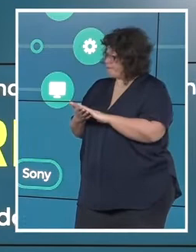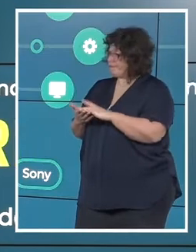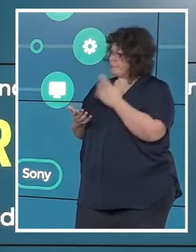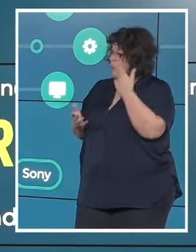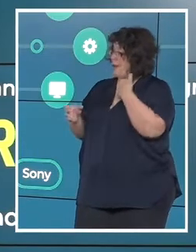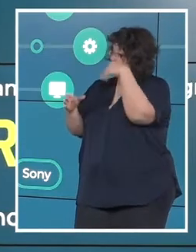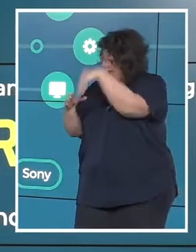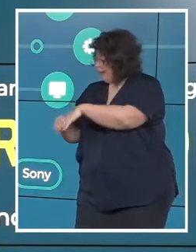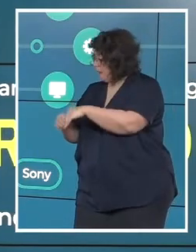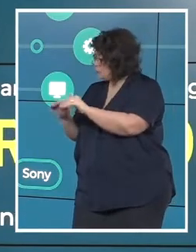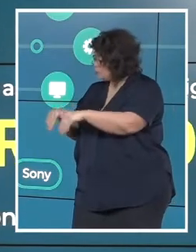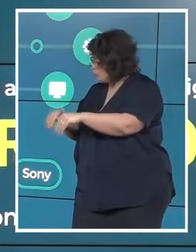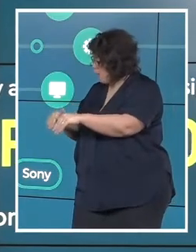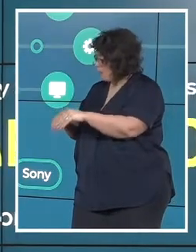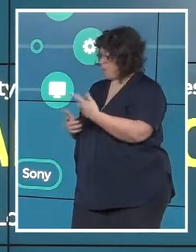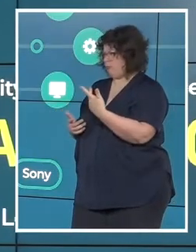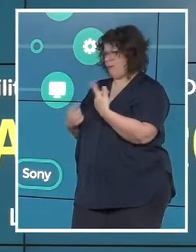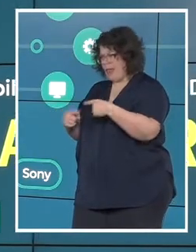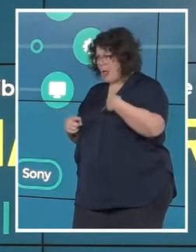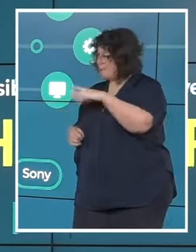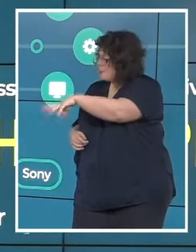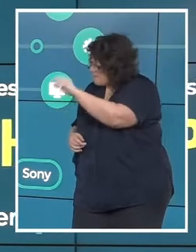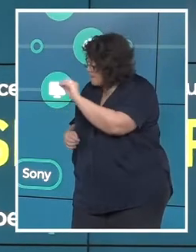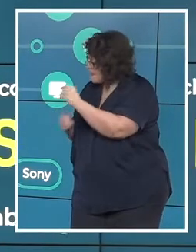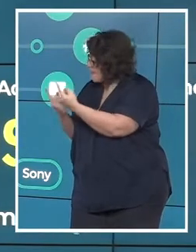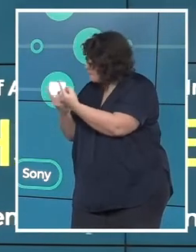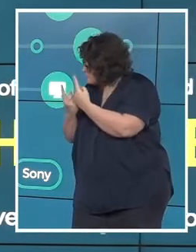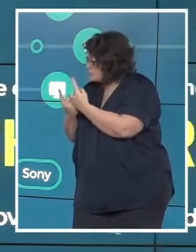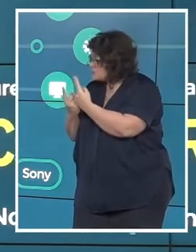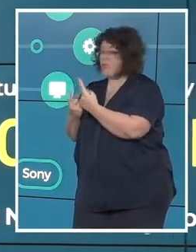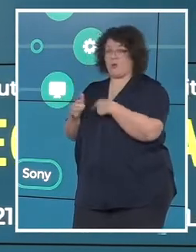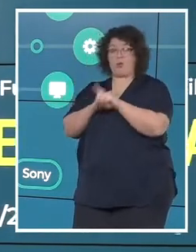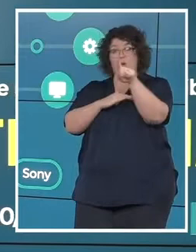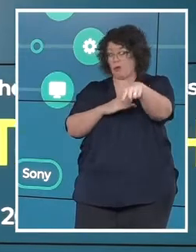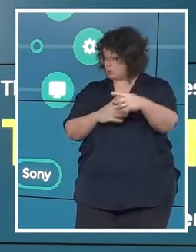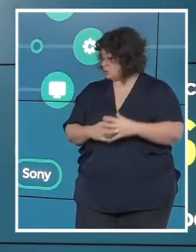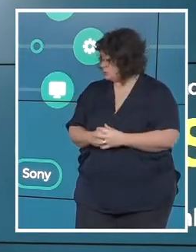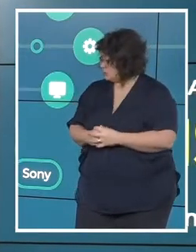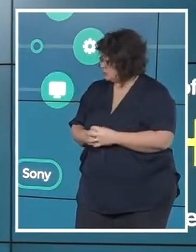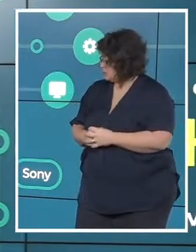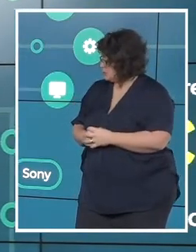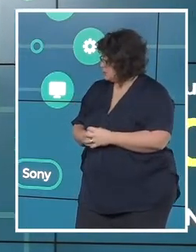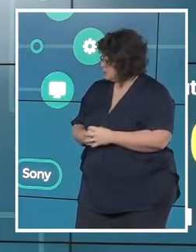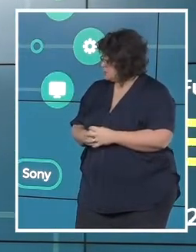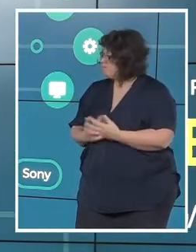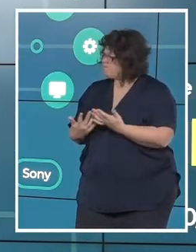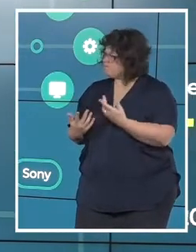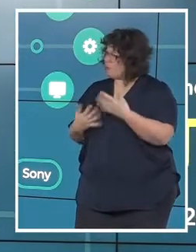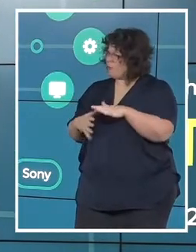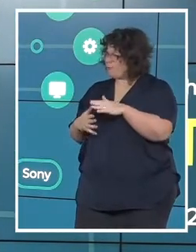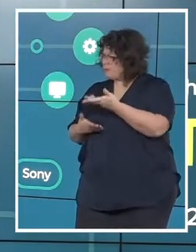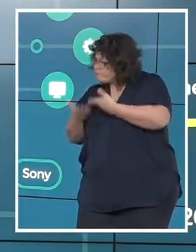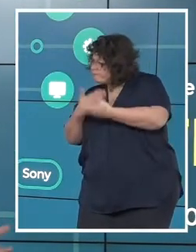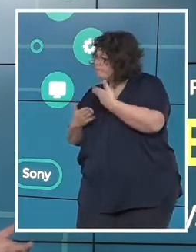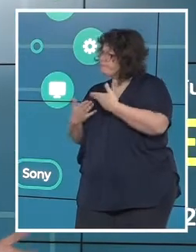heard stories of, facial recognition not working for many different parts